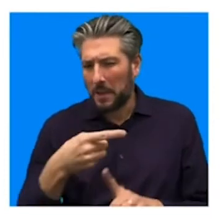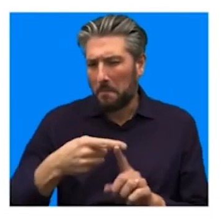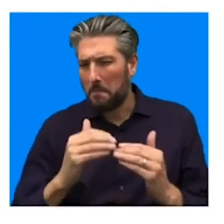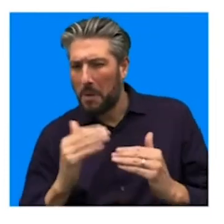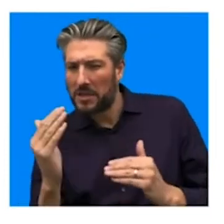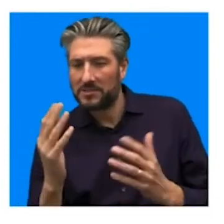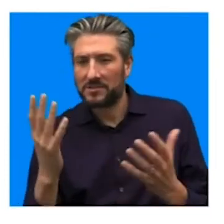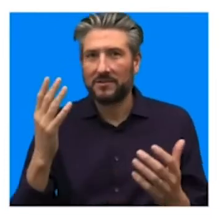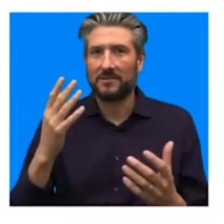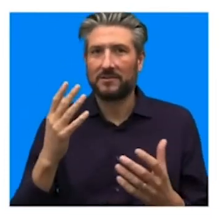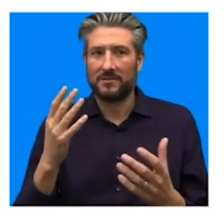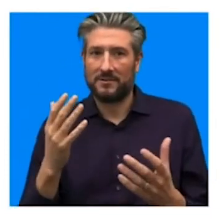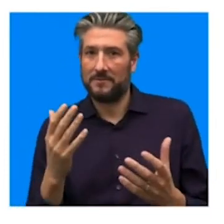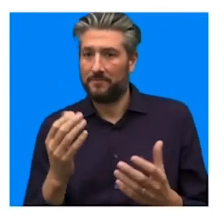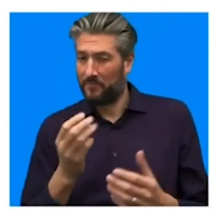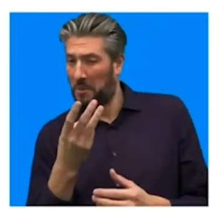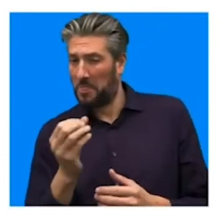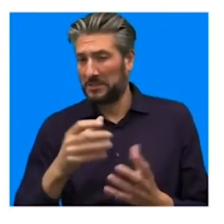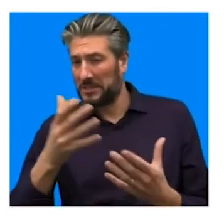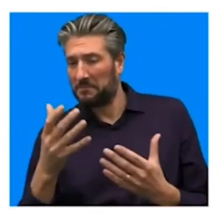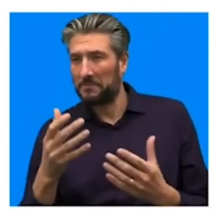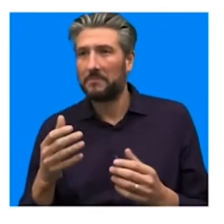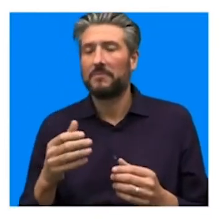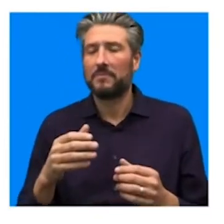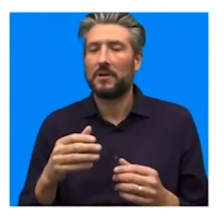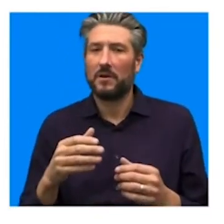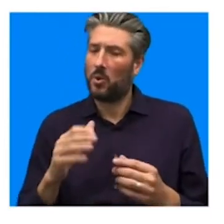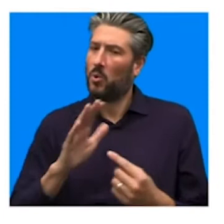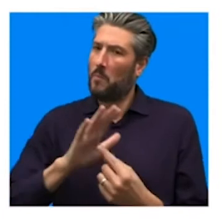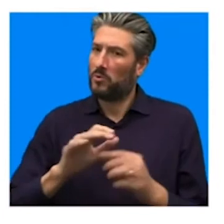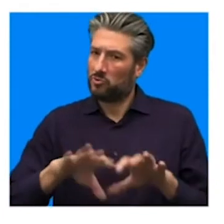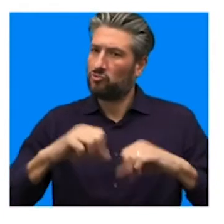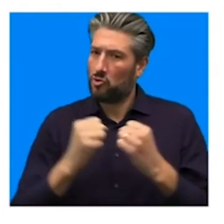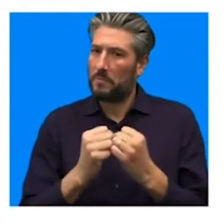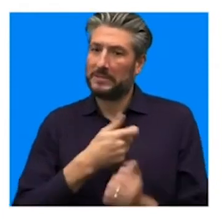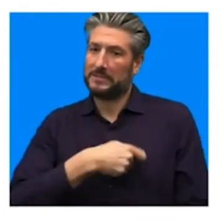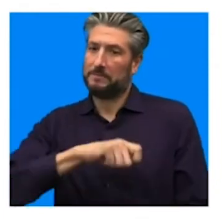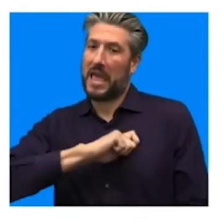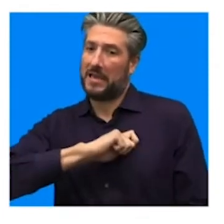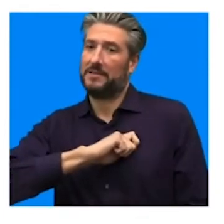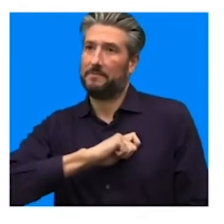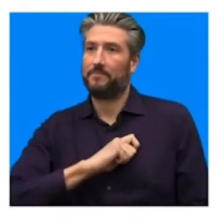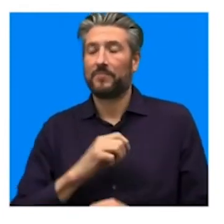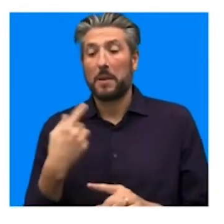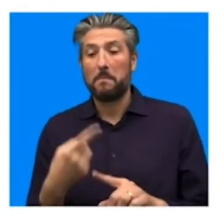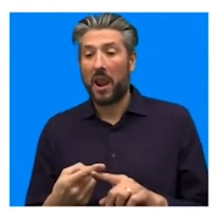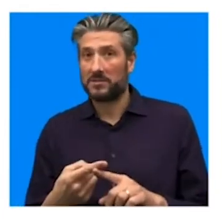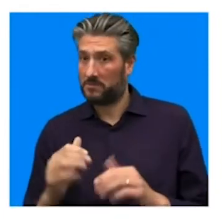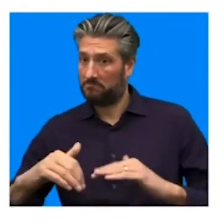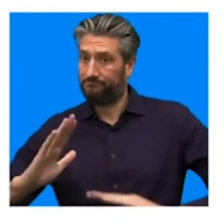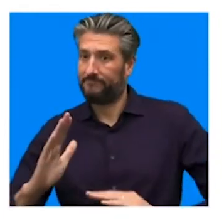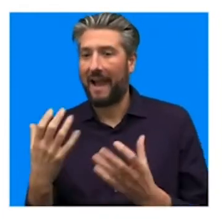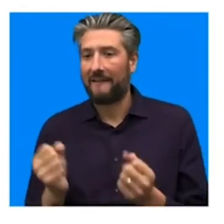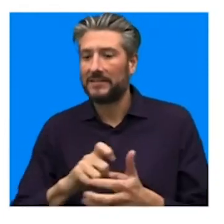including people also from different sides of the world, but also a very big, important group in Spain, and including a high number of people with disabilities that belong to the